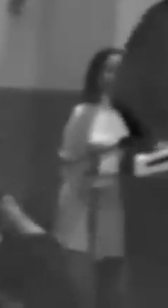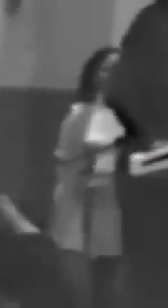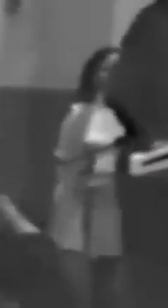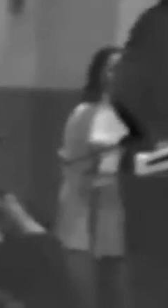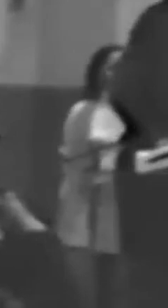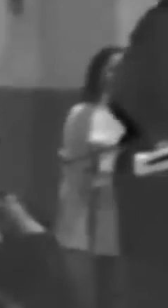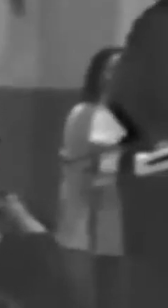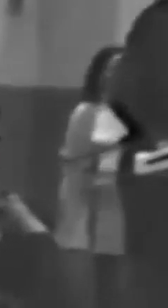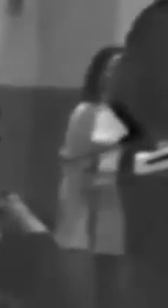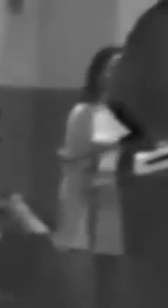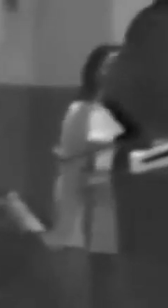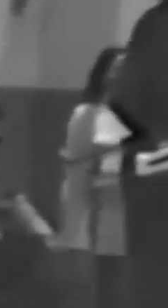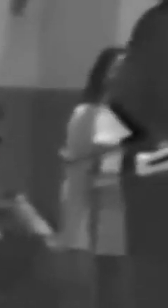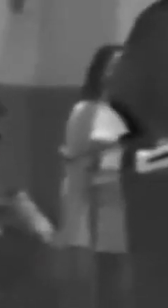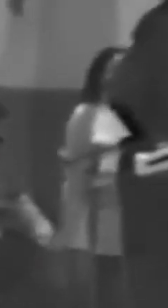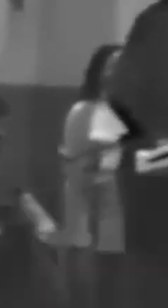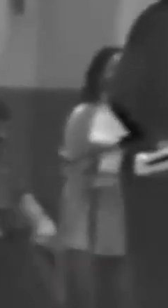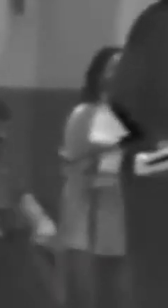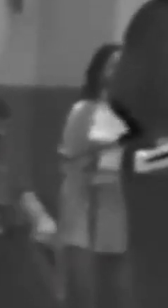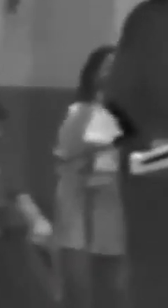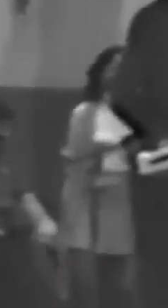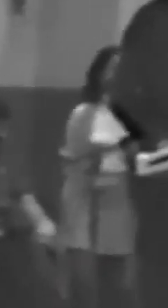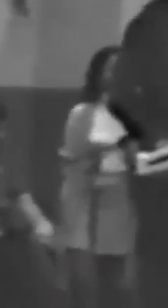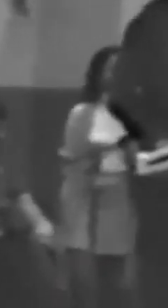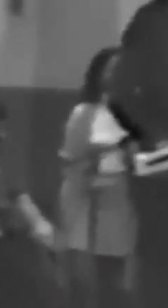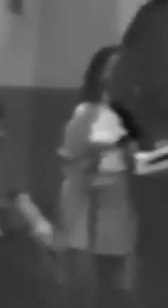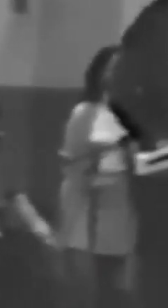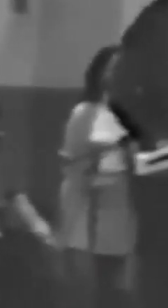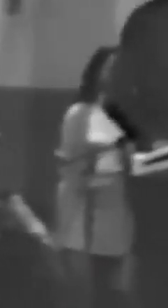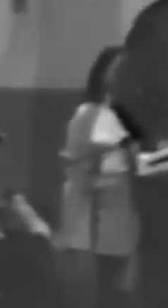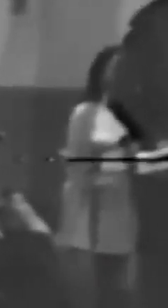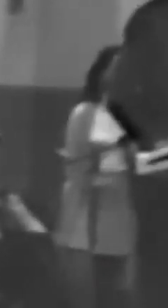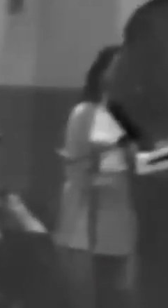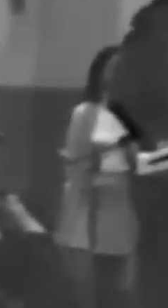U.S. imperialism is being beaten down.